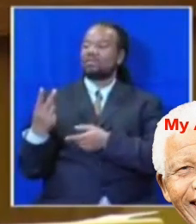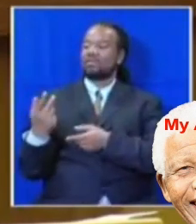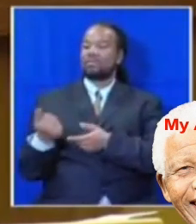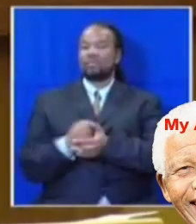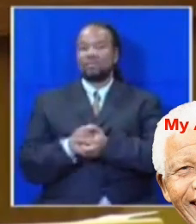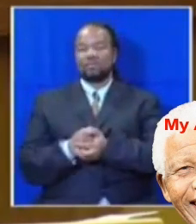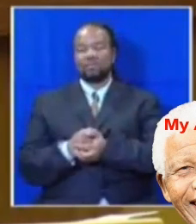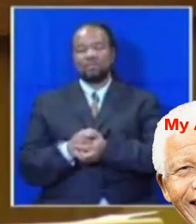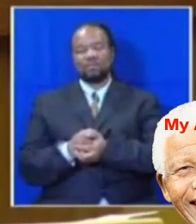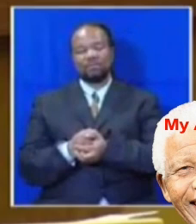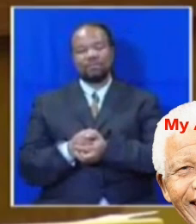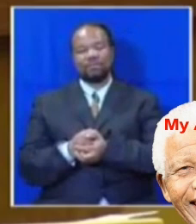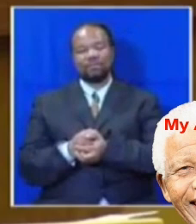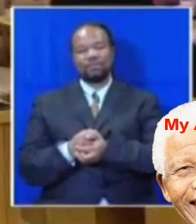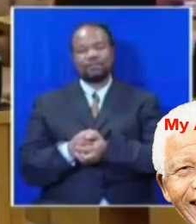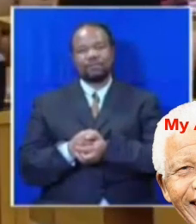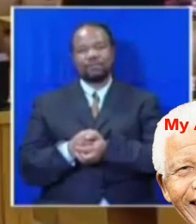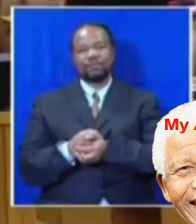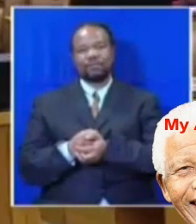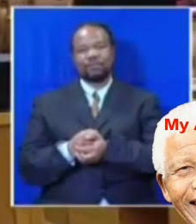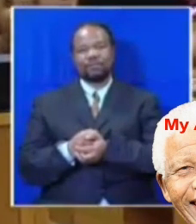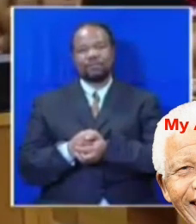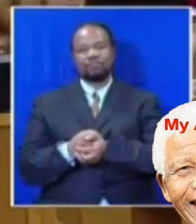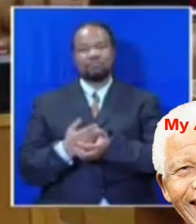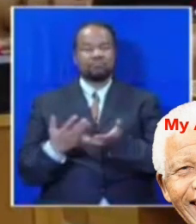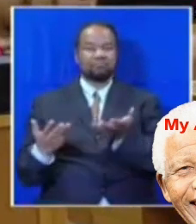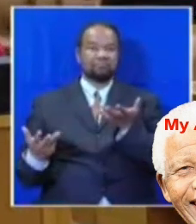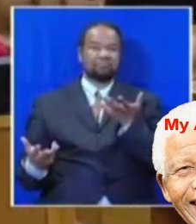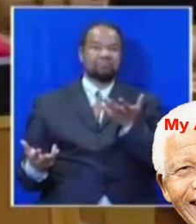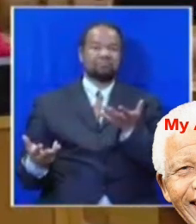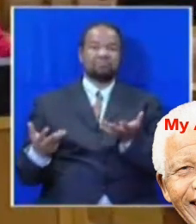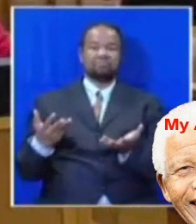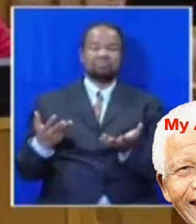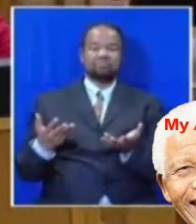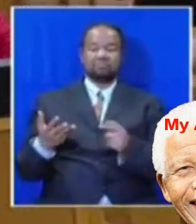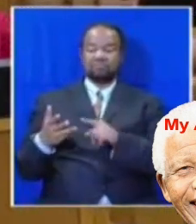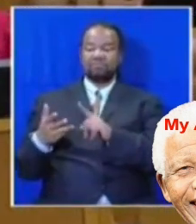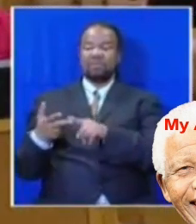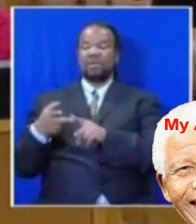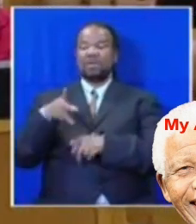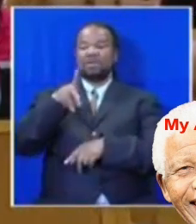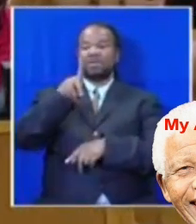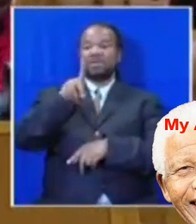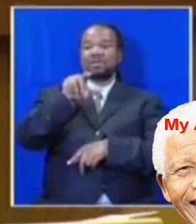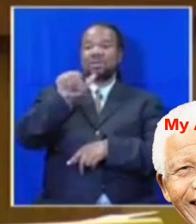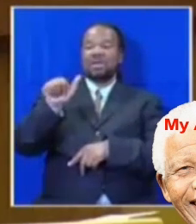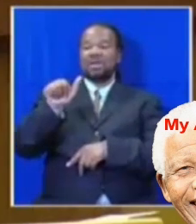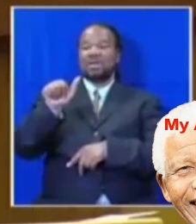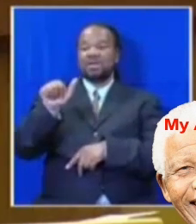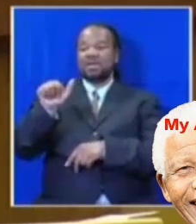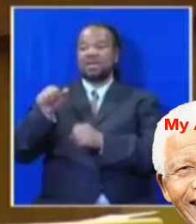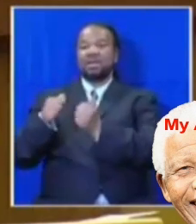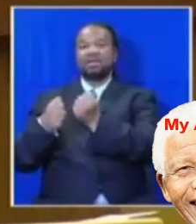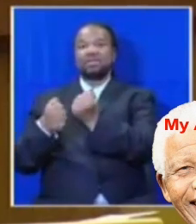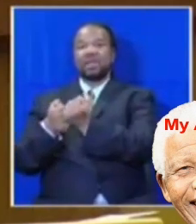And therefore, it's very unfortunate that the DA is supporting a group of people who are here to use